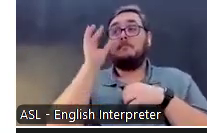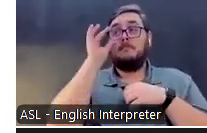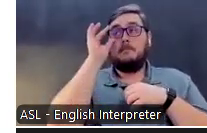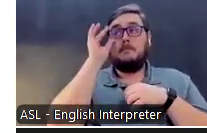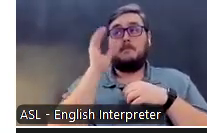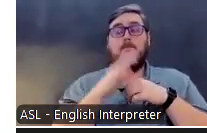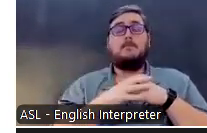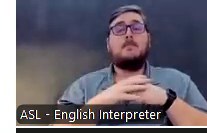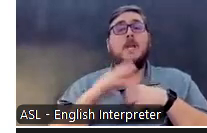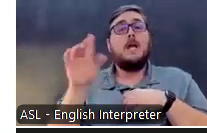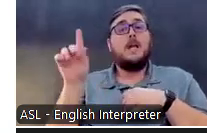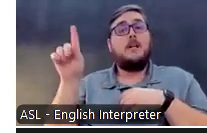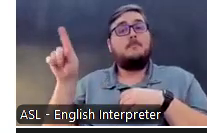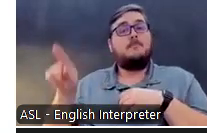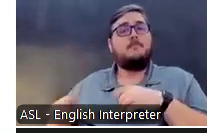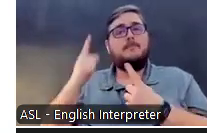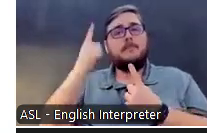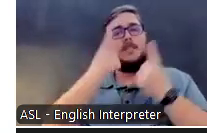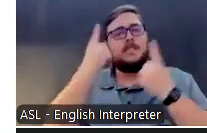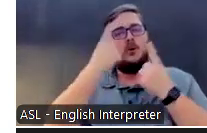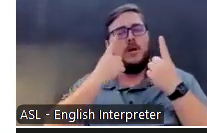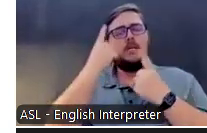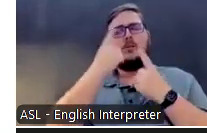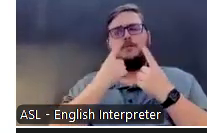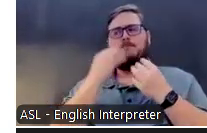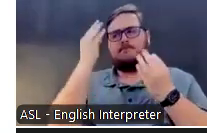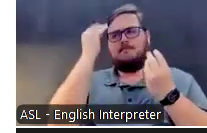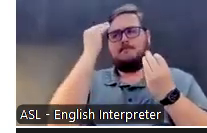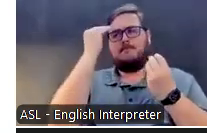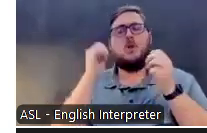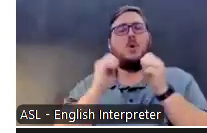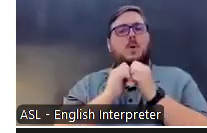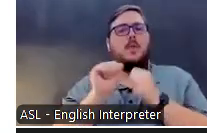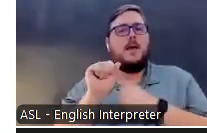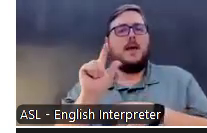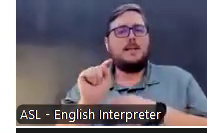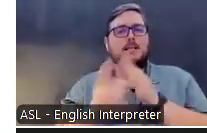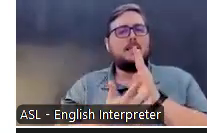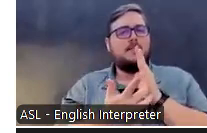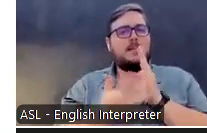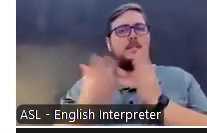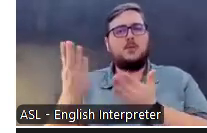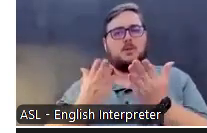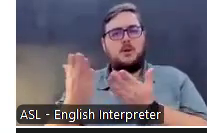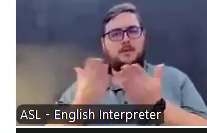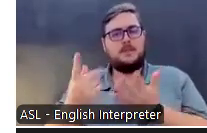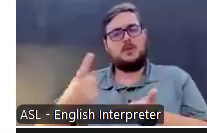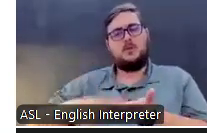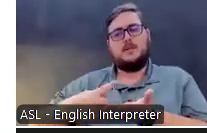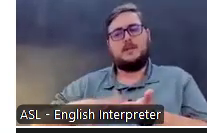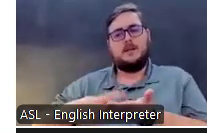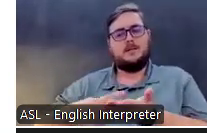Here are some considerations to think about when AT devices and AT services are being discussed during the